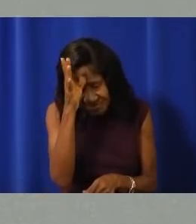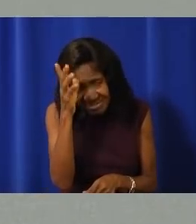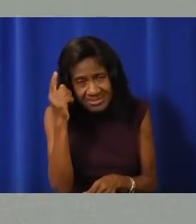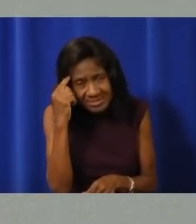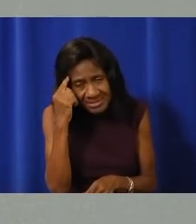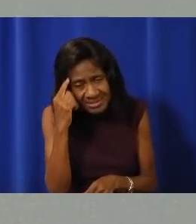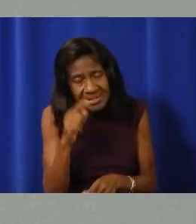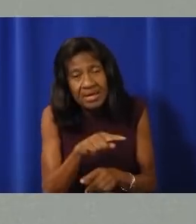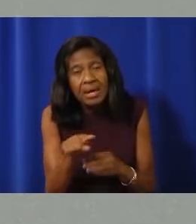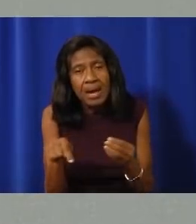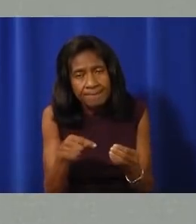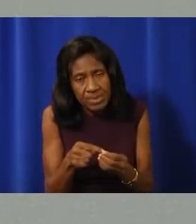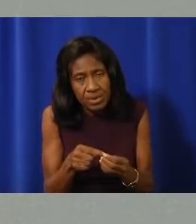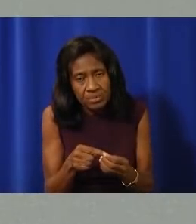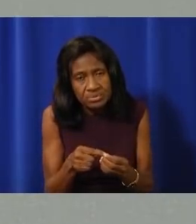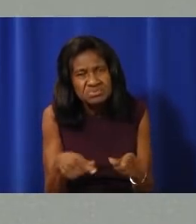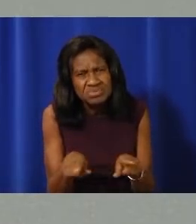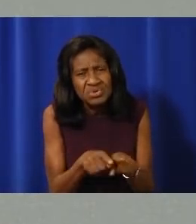our children.